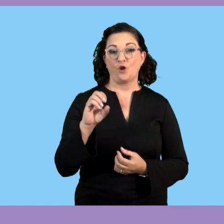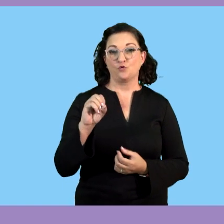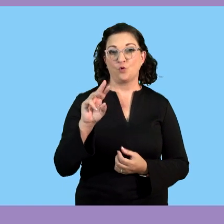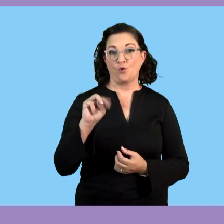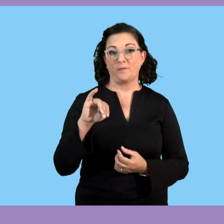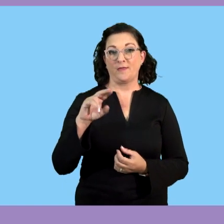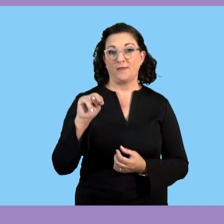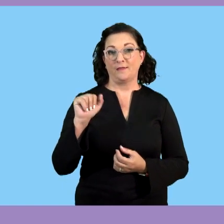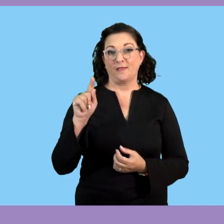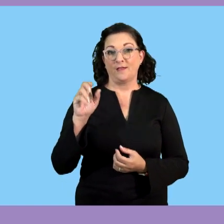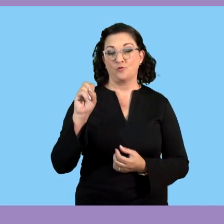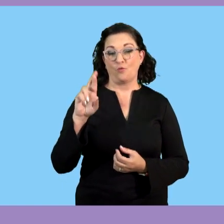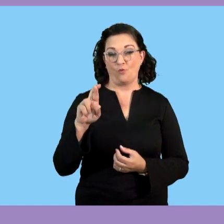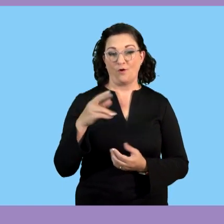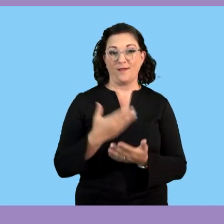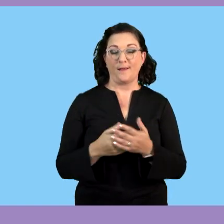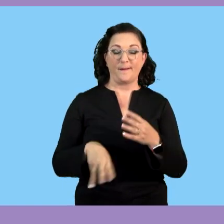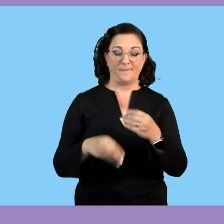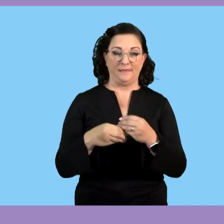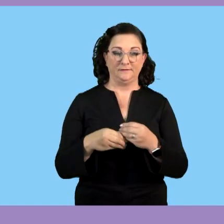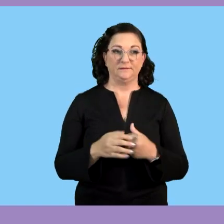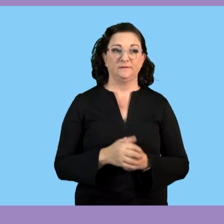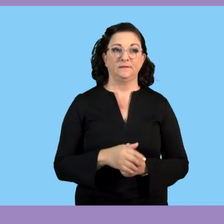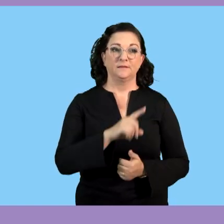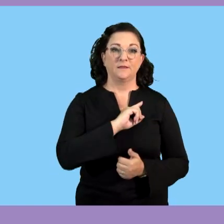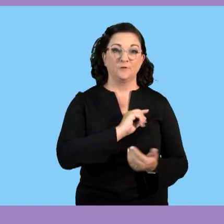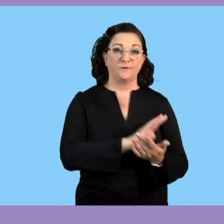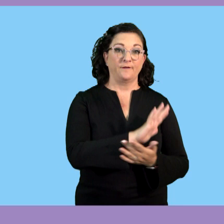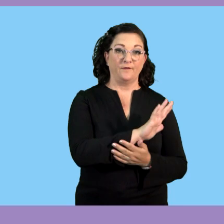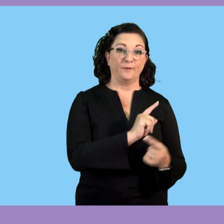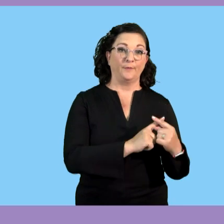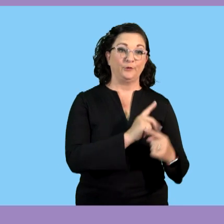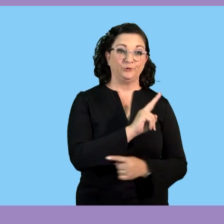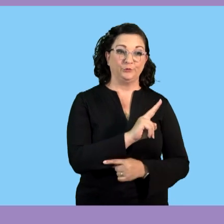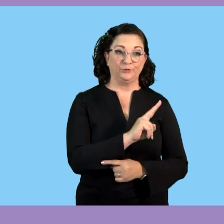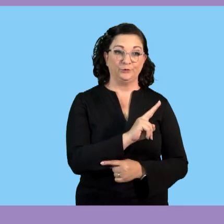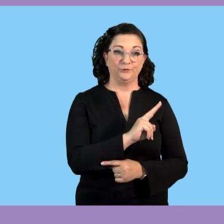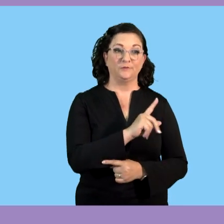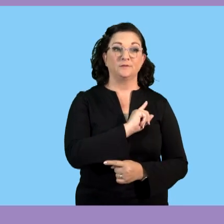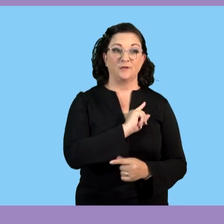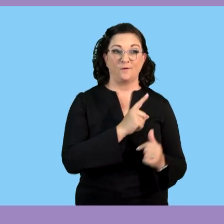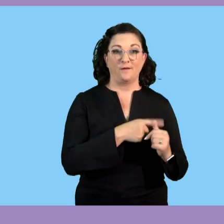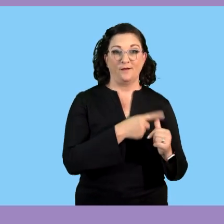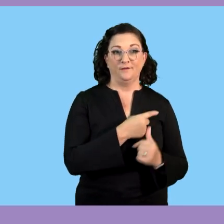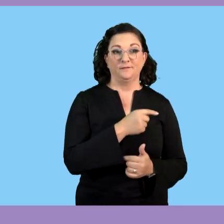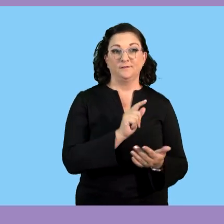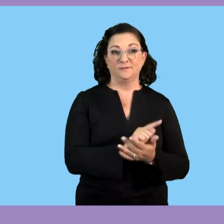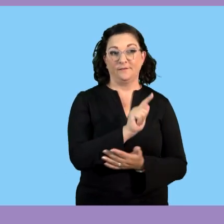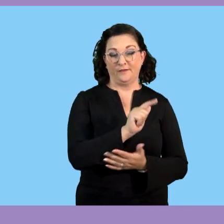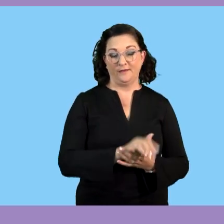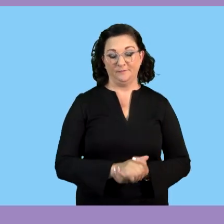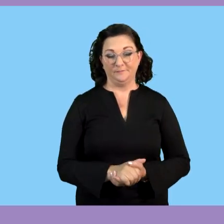denominator and the whole number to the numerator, and that would be 15 plus 2, which will give you